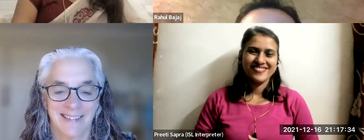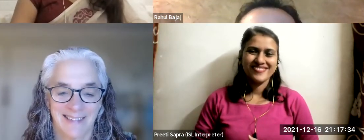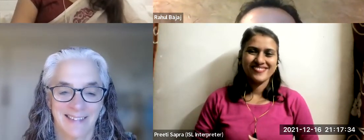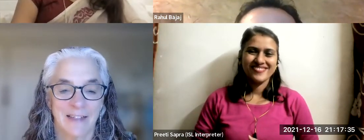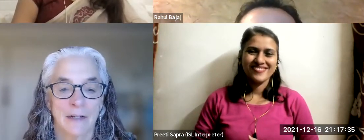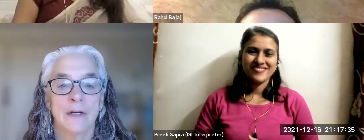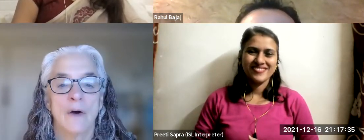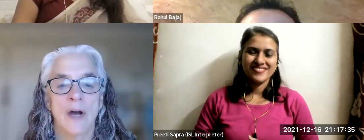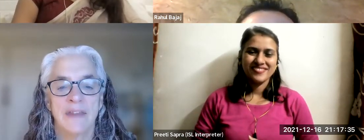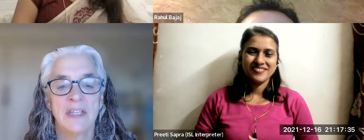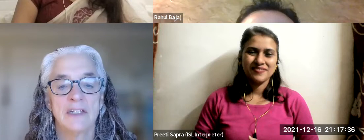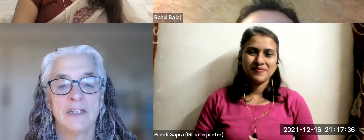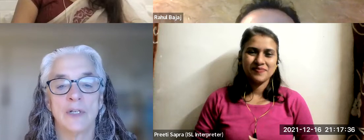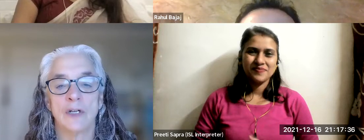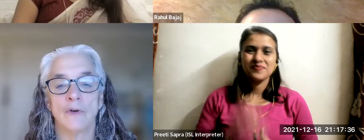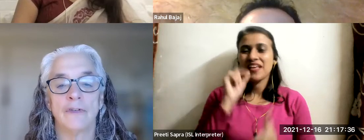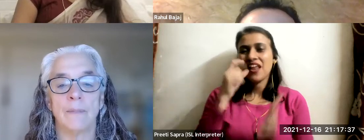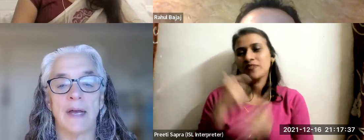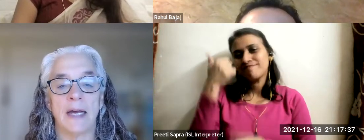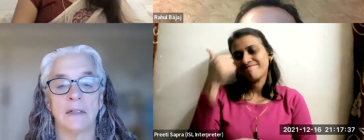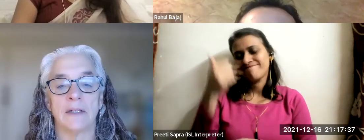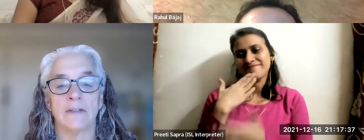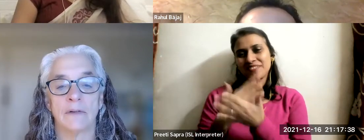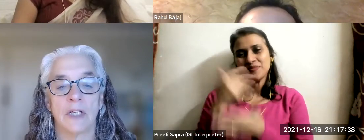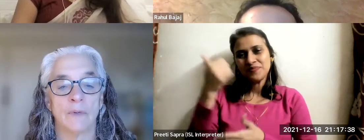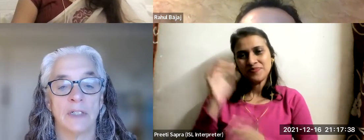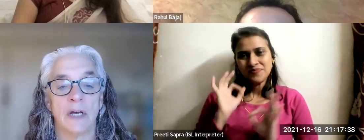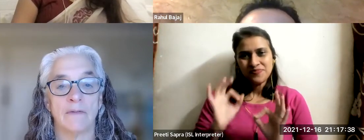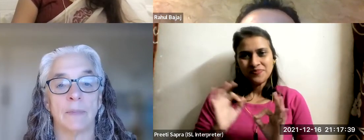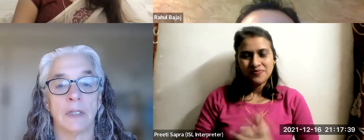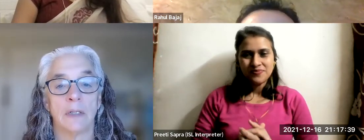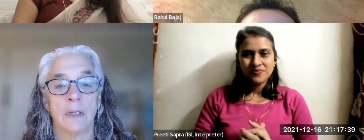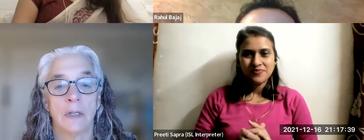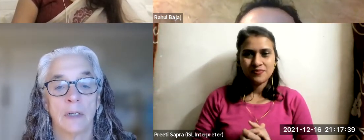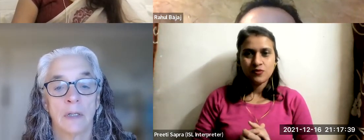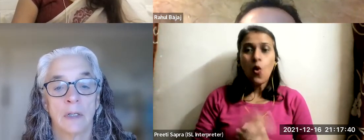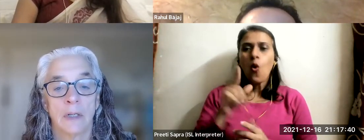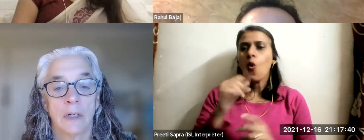Yes. Oh, Thank I you think so that much. just went to hosts and panelists. I don't think it went to everybody.